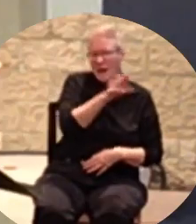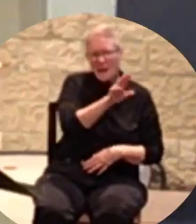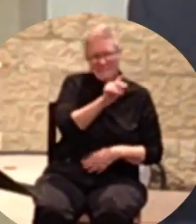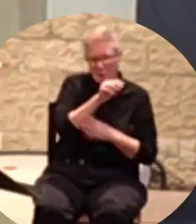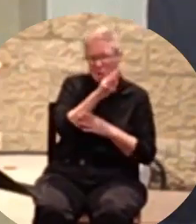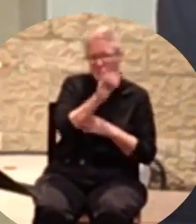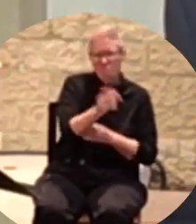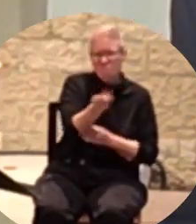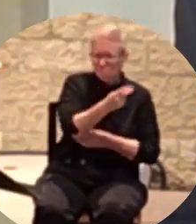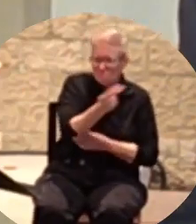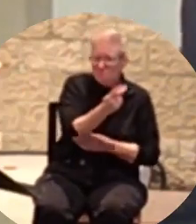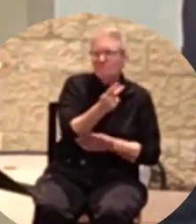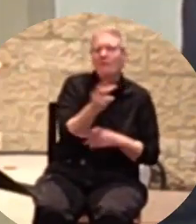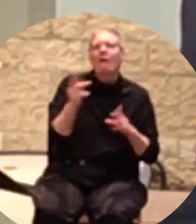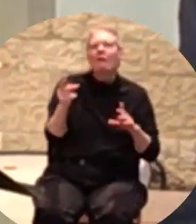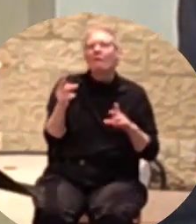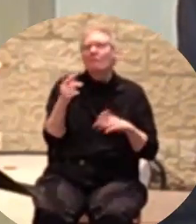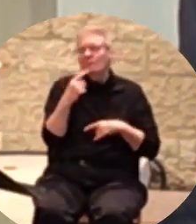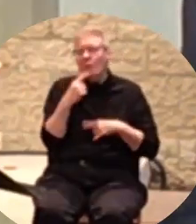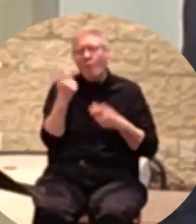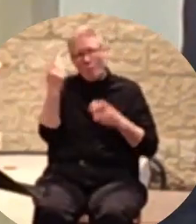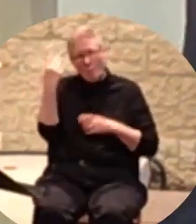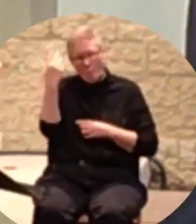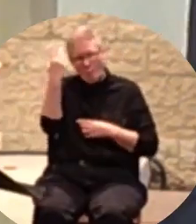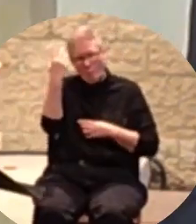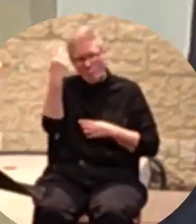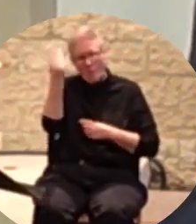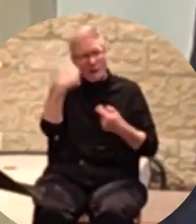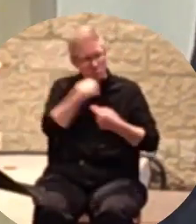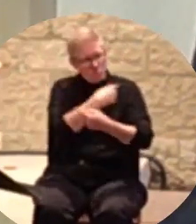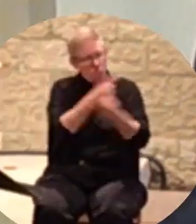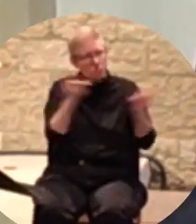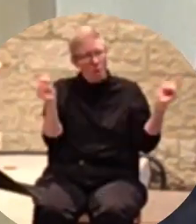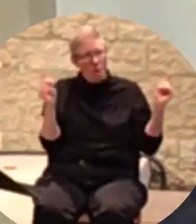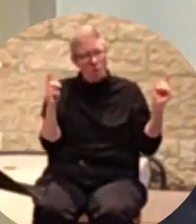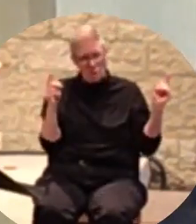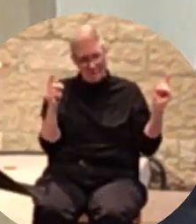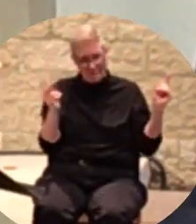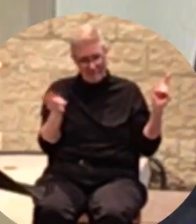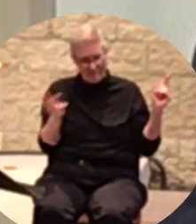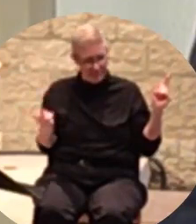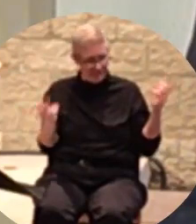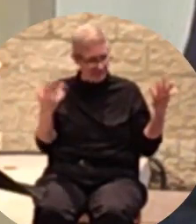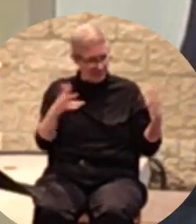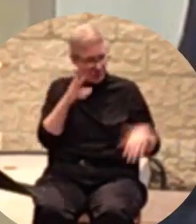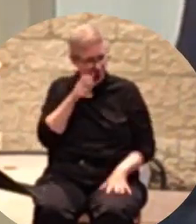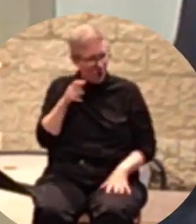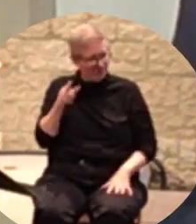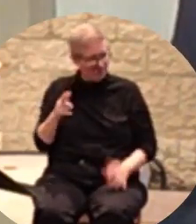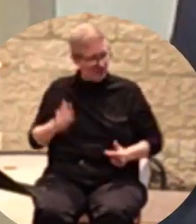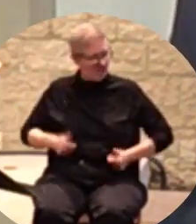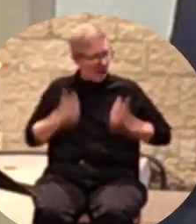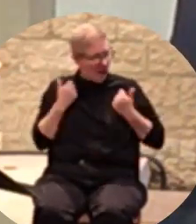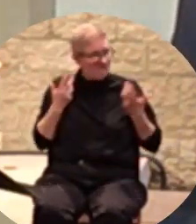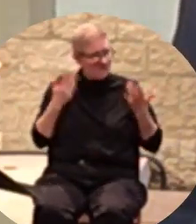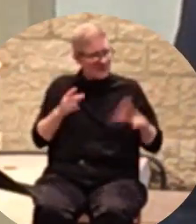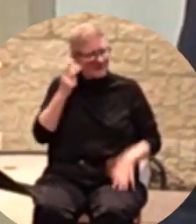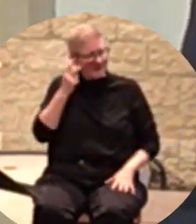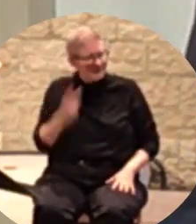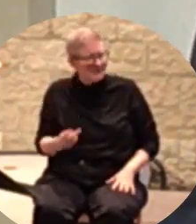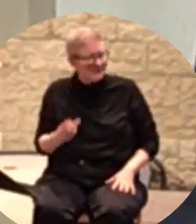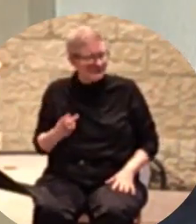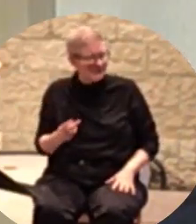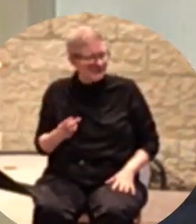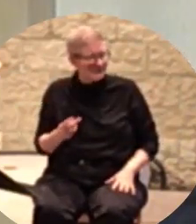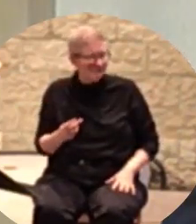out and told those who had been with him while they were mourning and weeping, but they had heard that he was alive and had seen him by her, and they